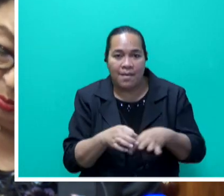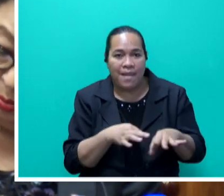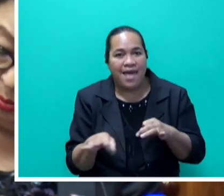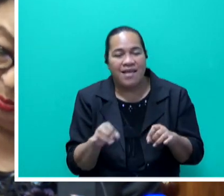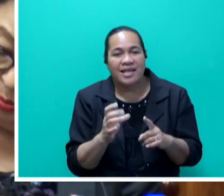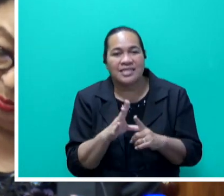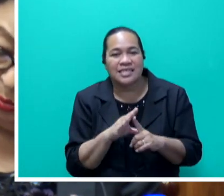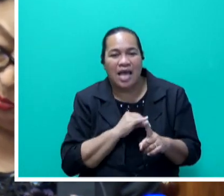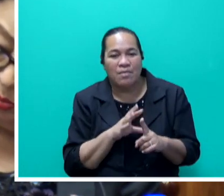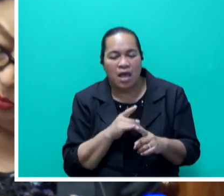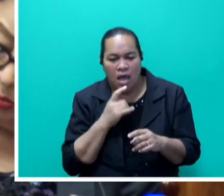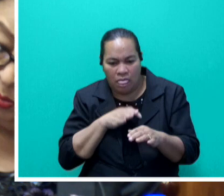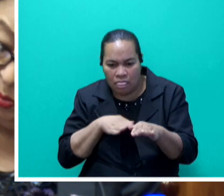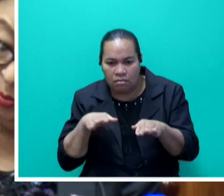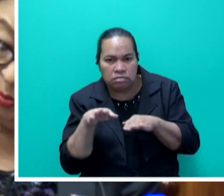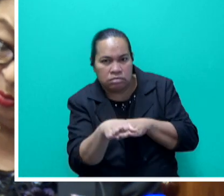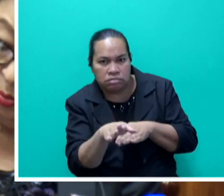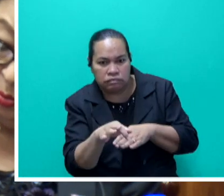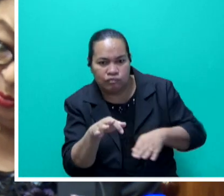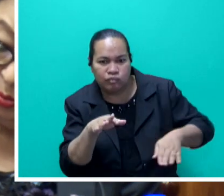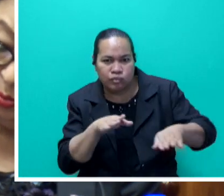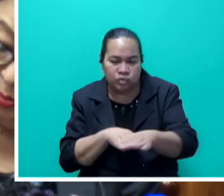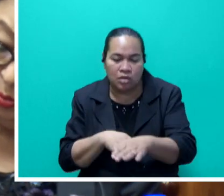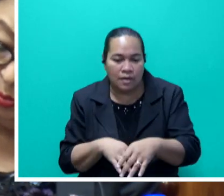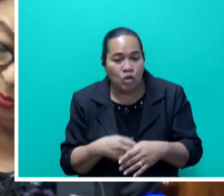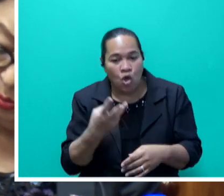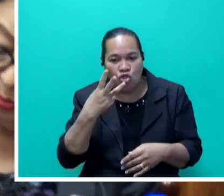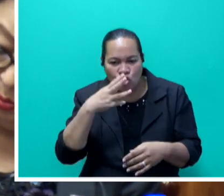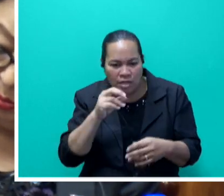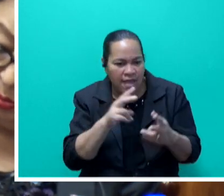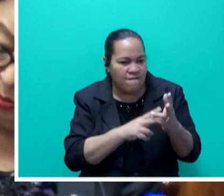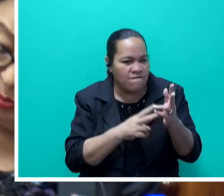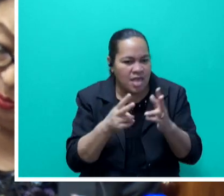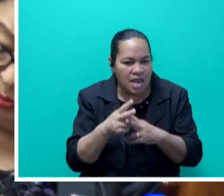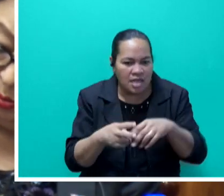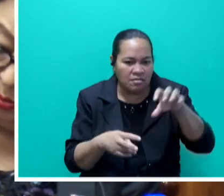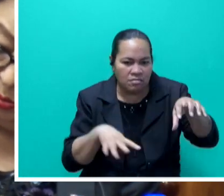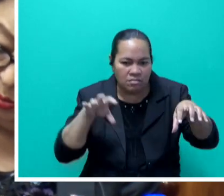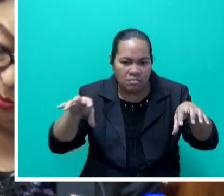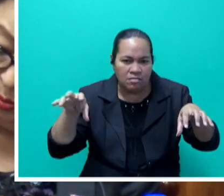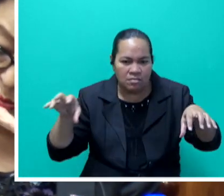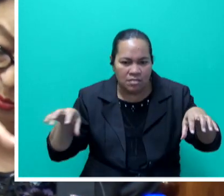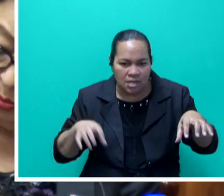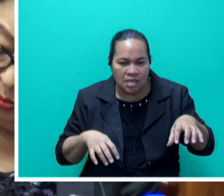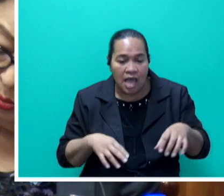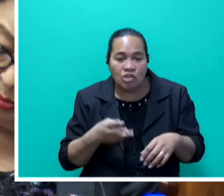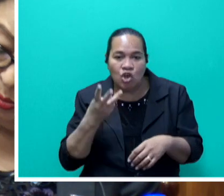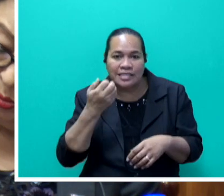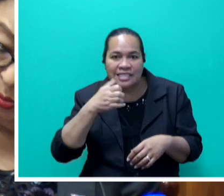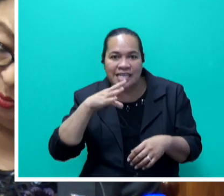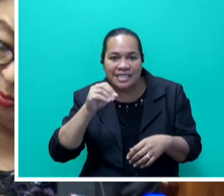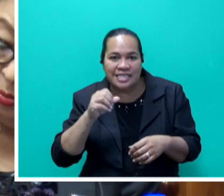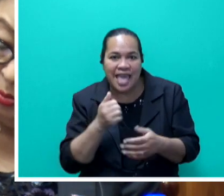example, overtaking lanes, etc., that are being done, 30 village treatments that have been completed, 60 mass action